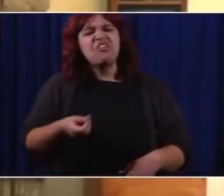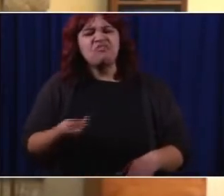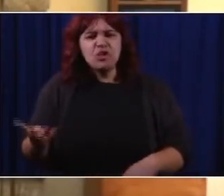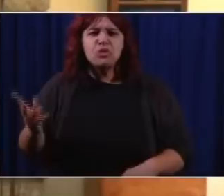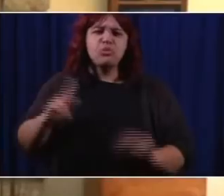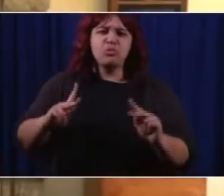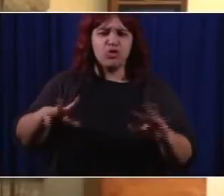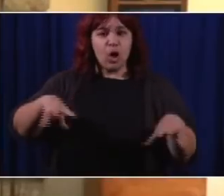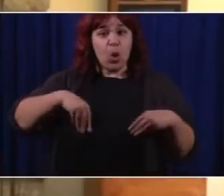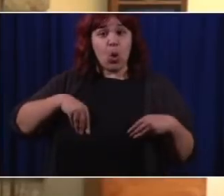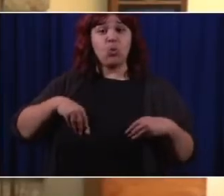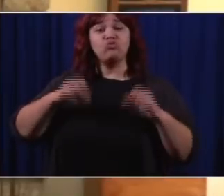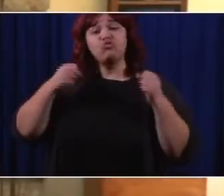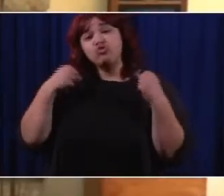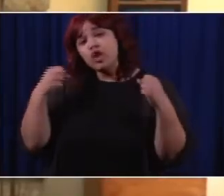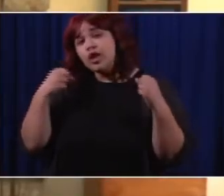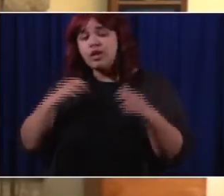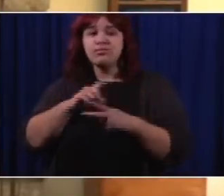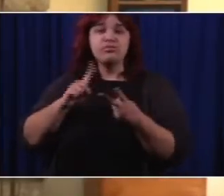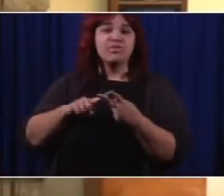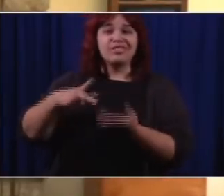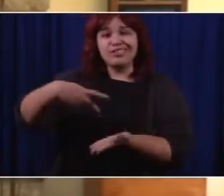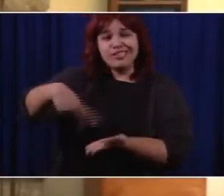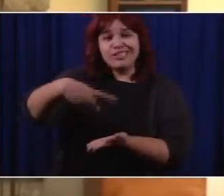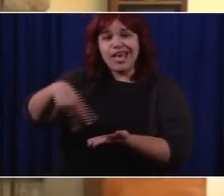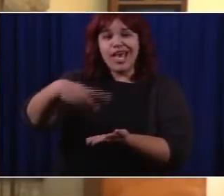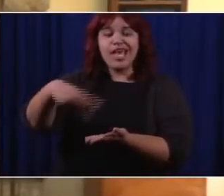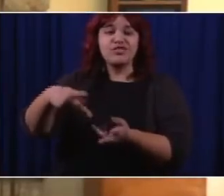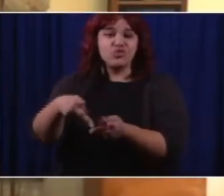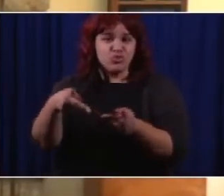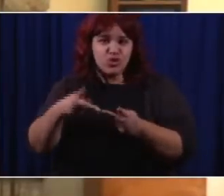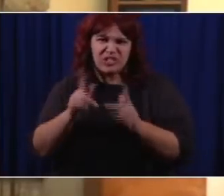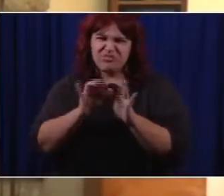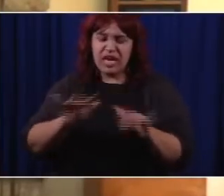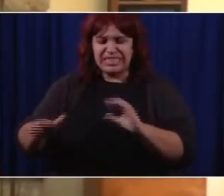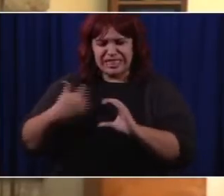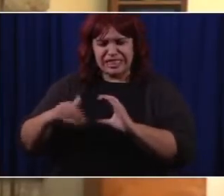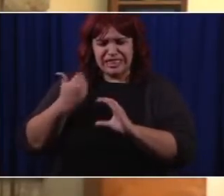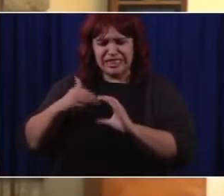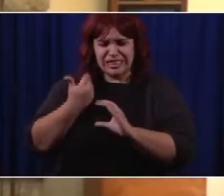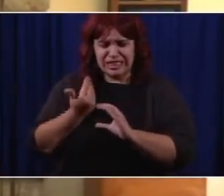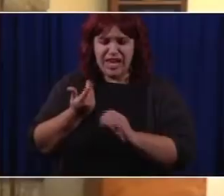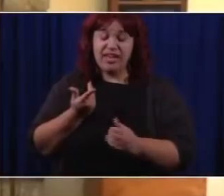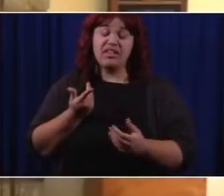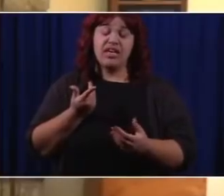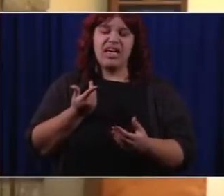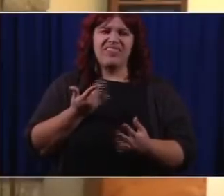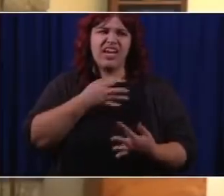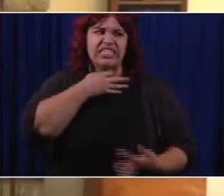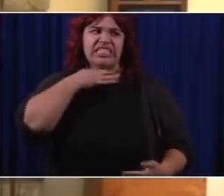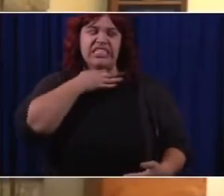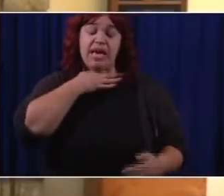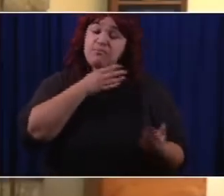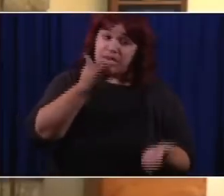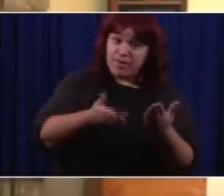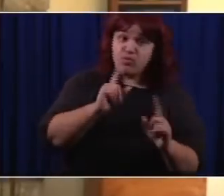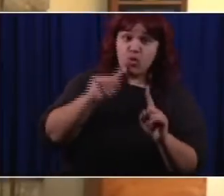of people who run dance studios who I know, and they want to know, and maybe the order will contain all this, but when you